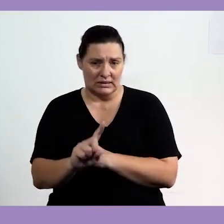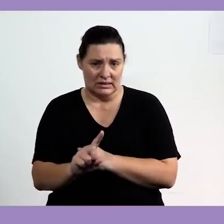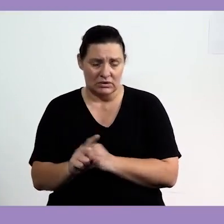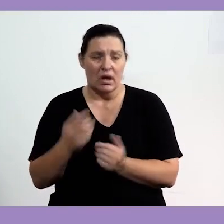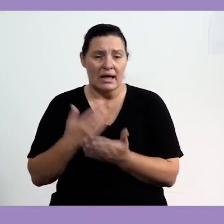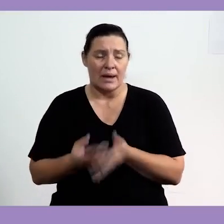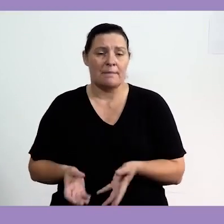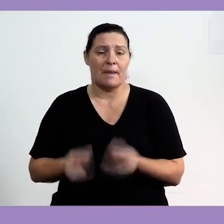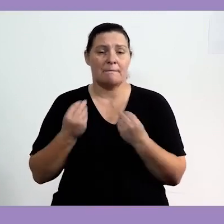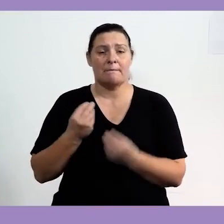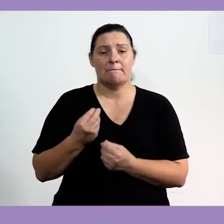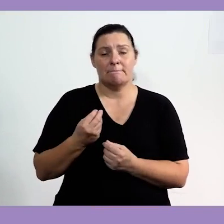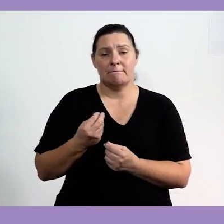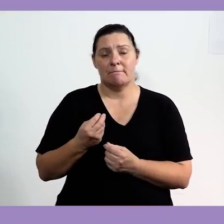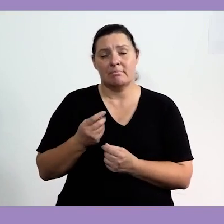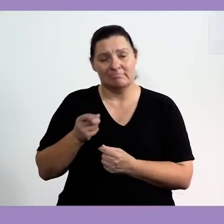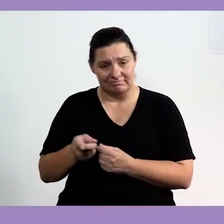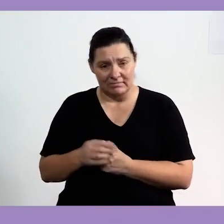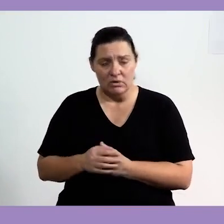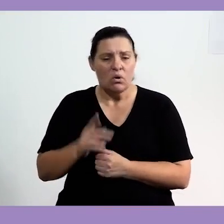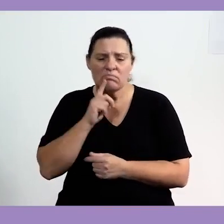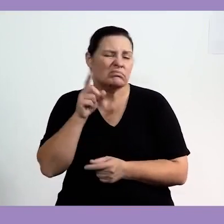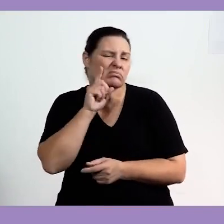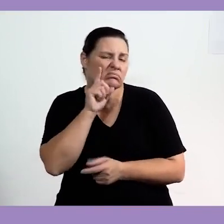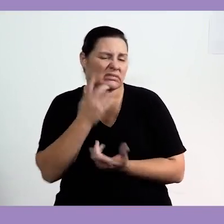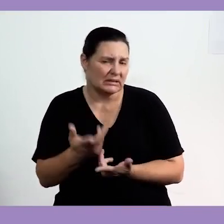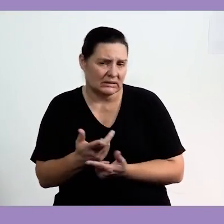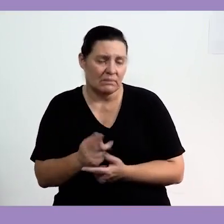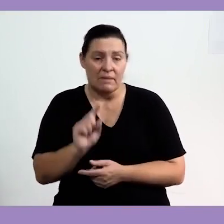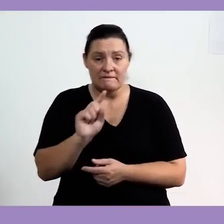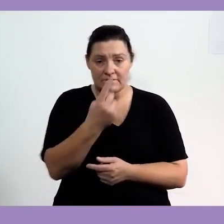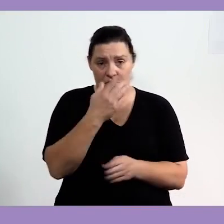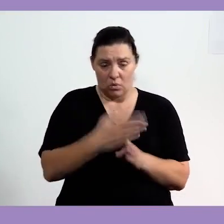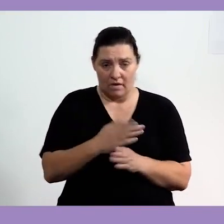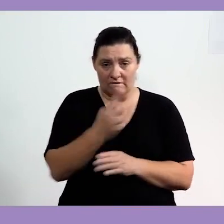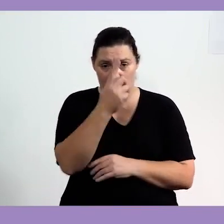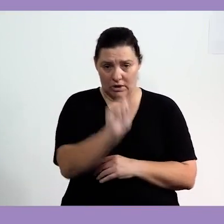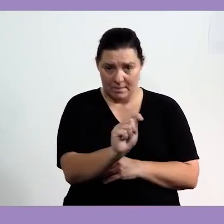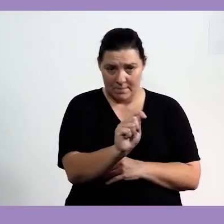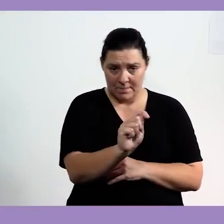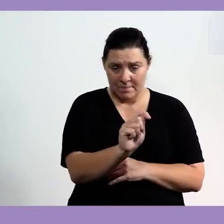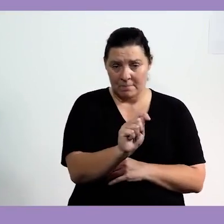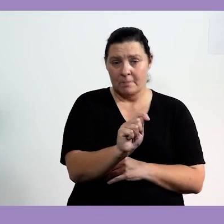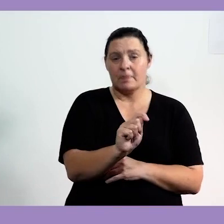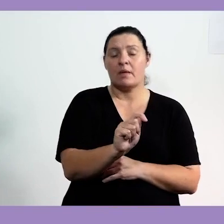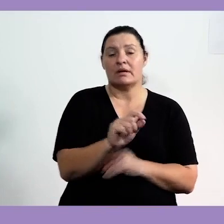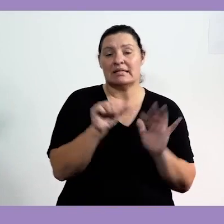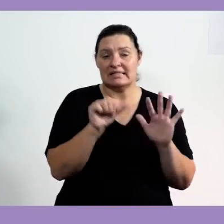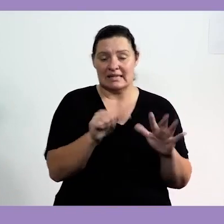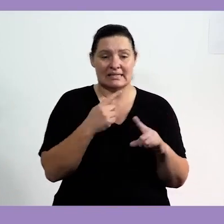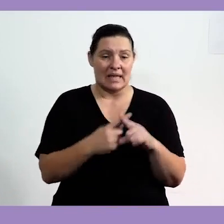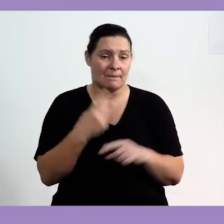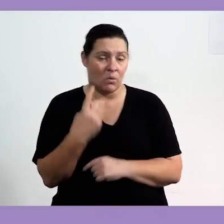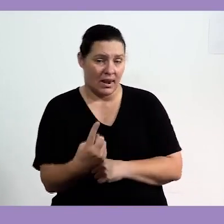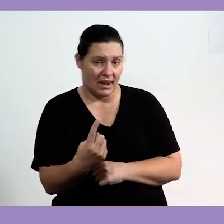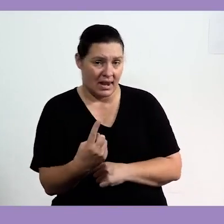subtract so that it gets us to 3. Let's quickly test how to do that. So we are going to first work with the first term. That is going to be